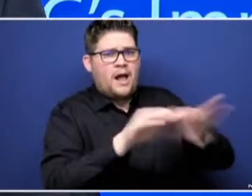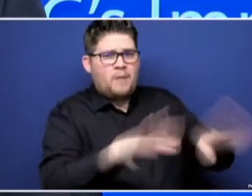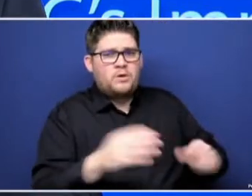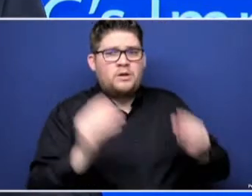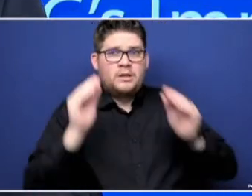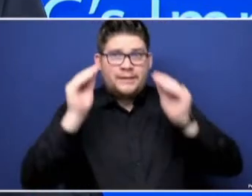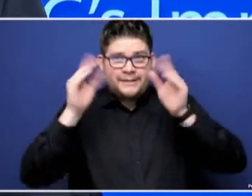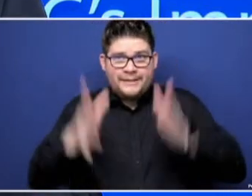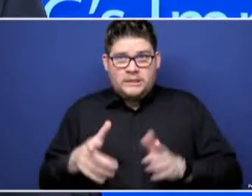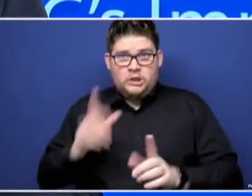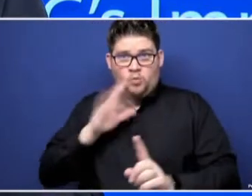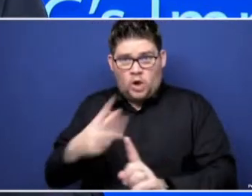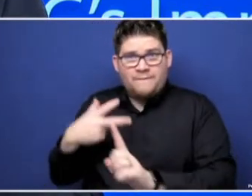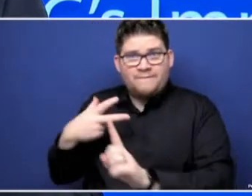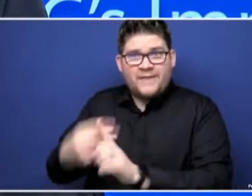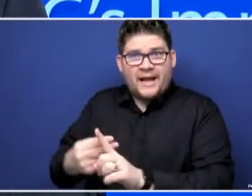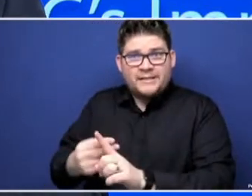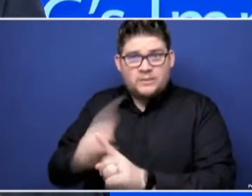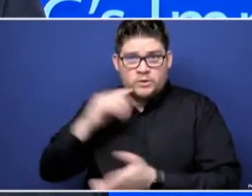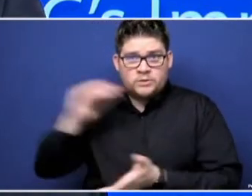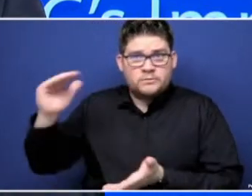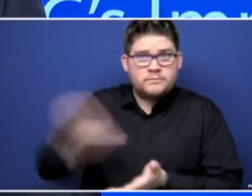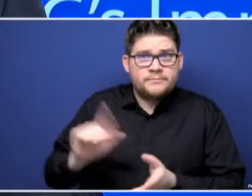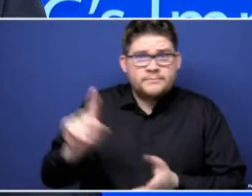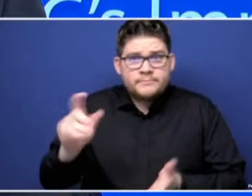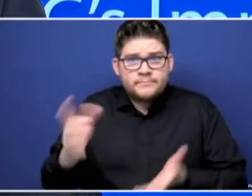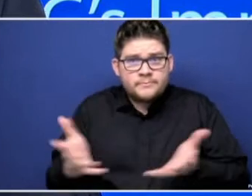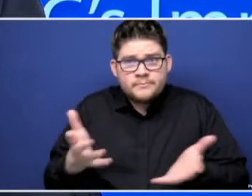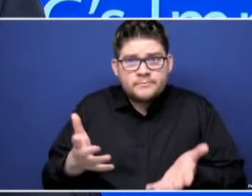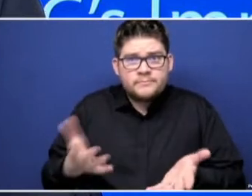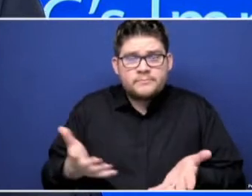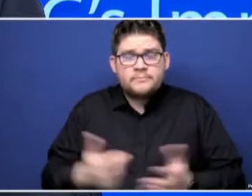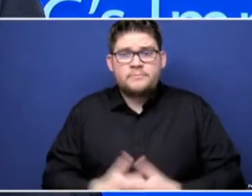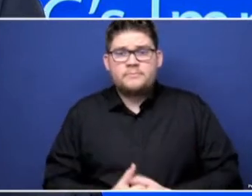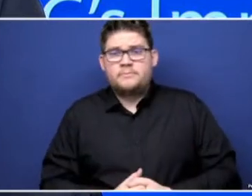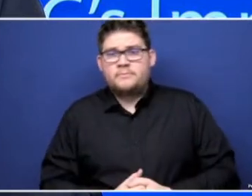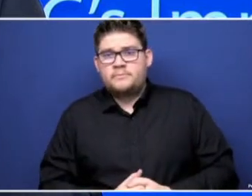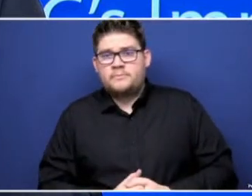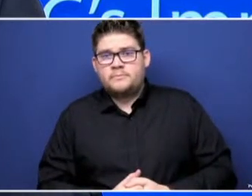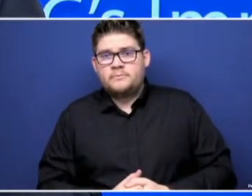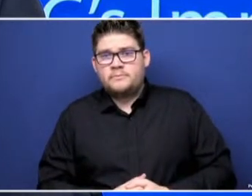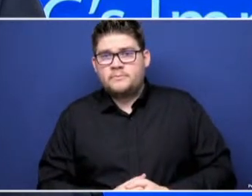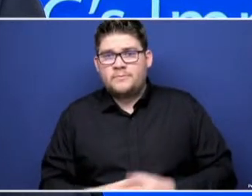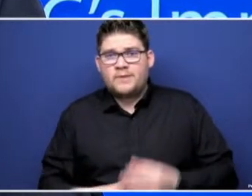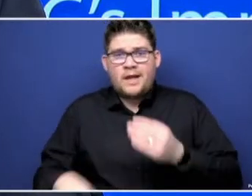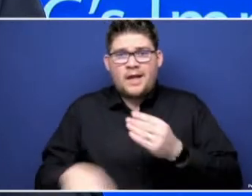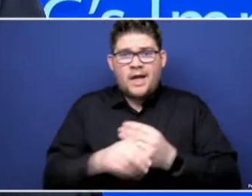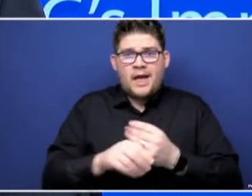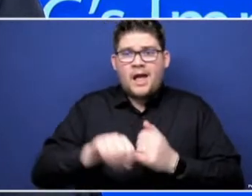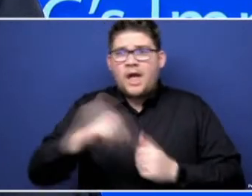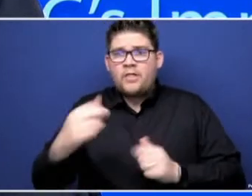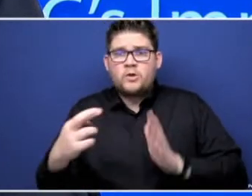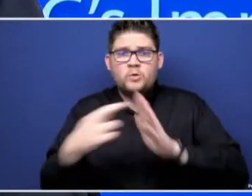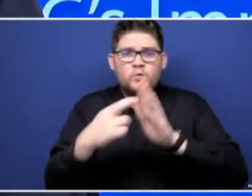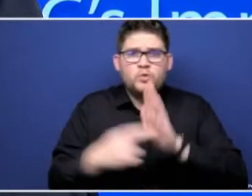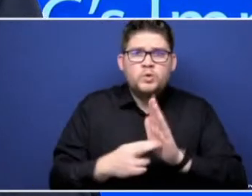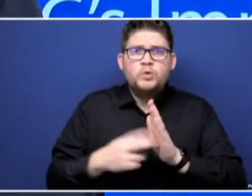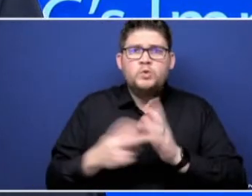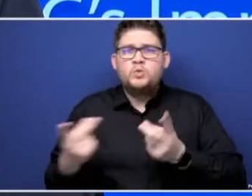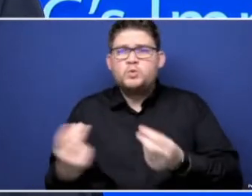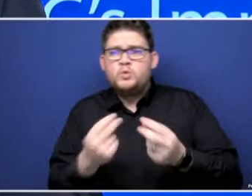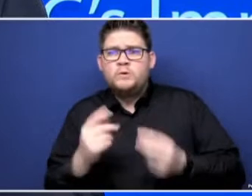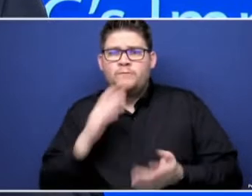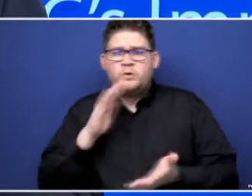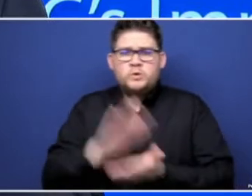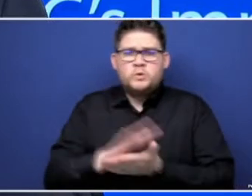we can get better? Absolutely, and I welcome that. But for now, I'm comfortable that we are adapting as best we can to circumstances